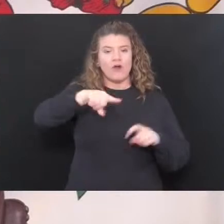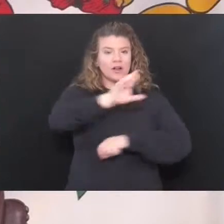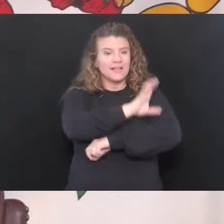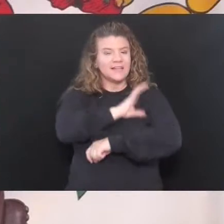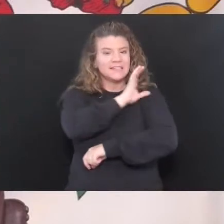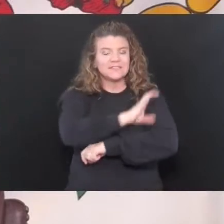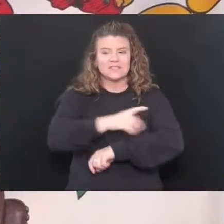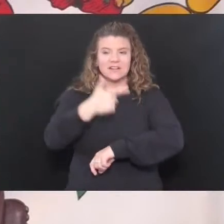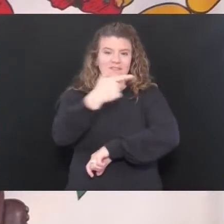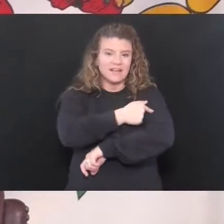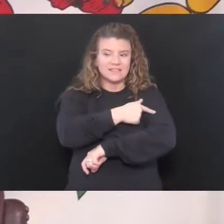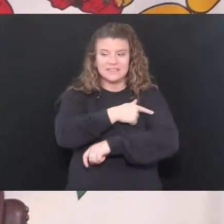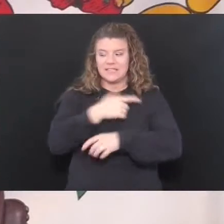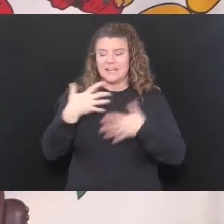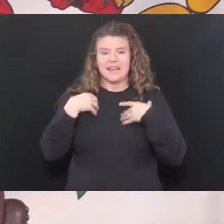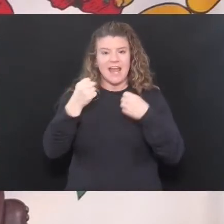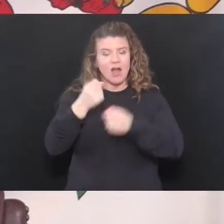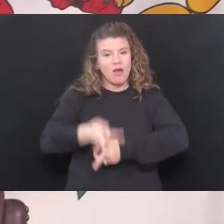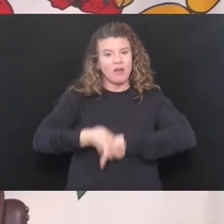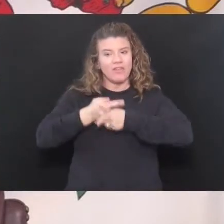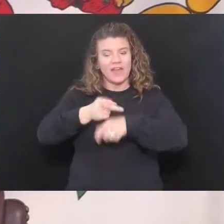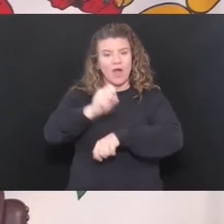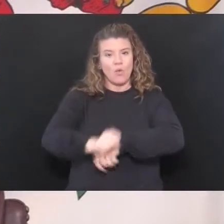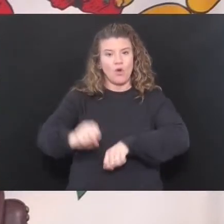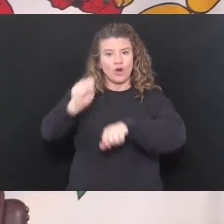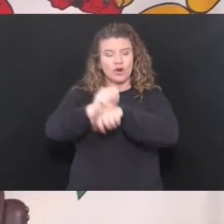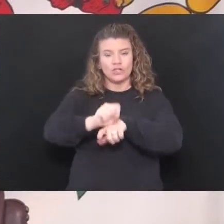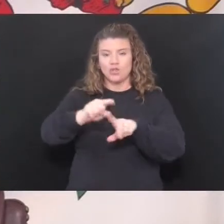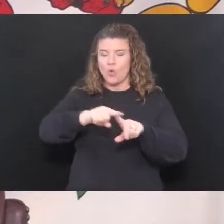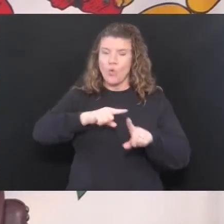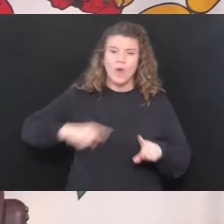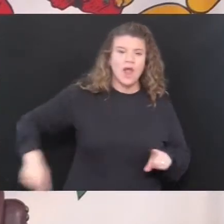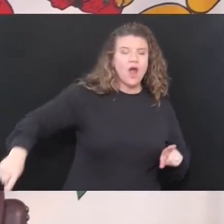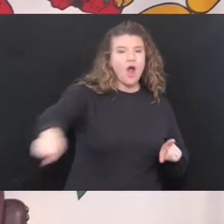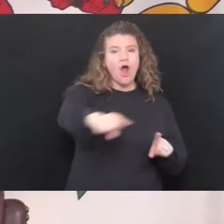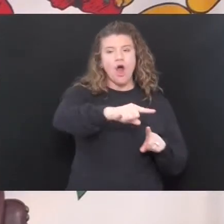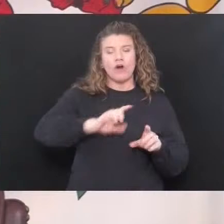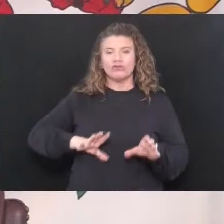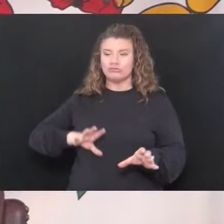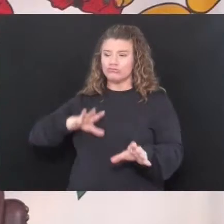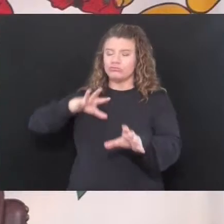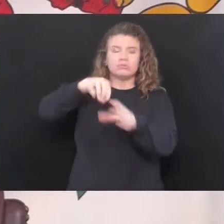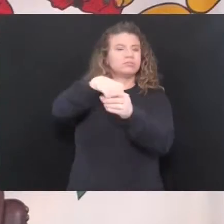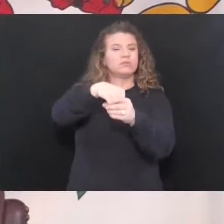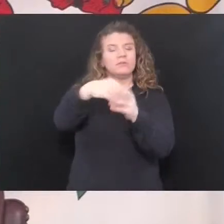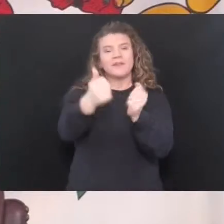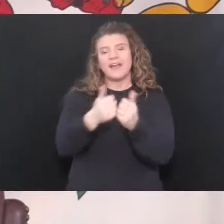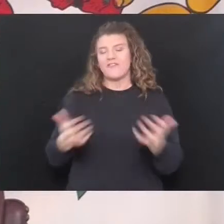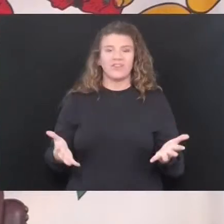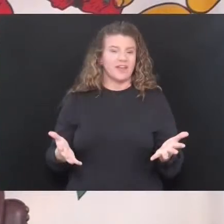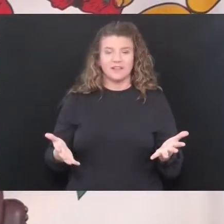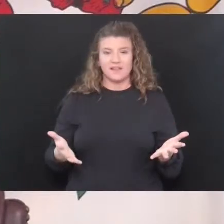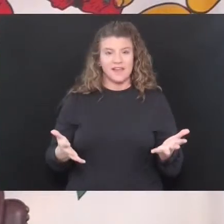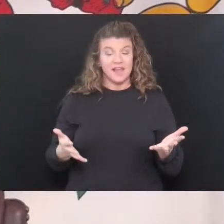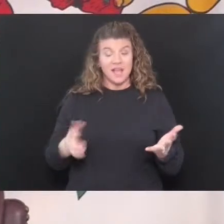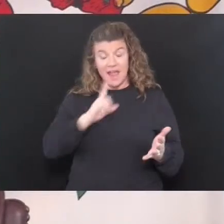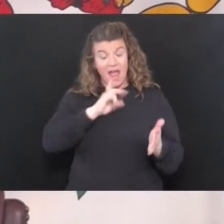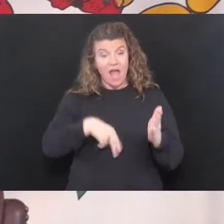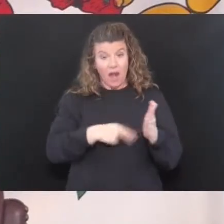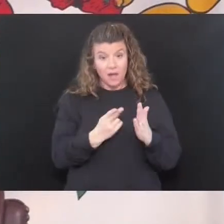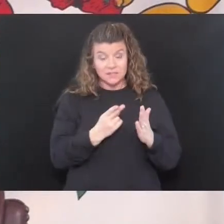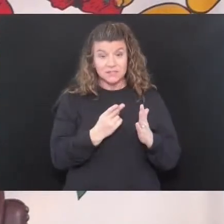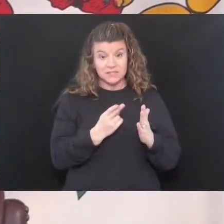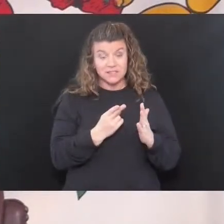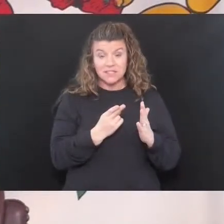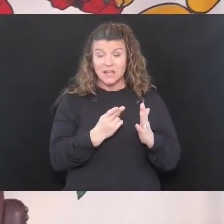clinics, all the healthcare workers out there, everybody just jumped in with everything in the world. And to be perfectly